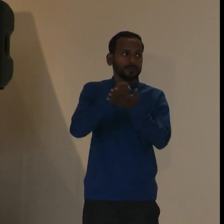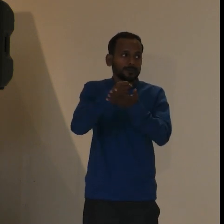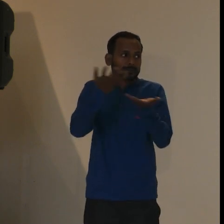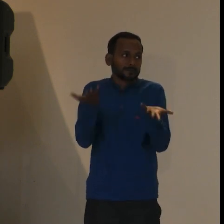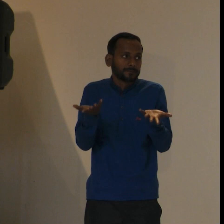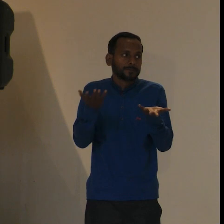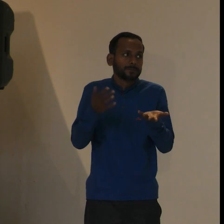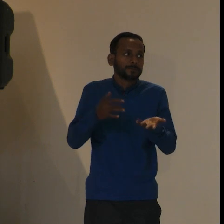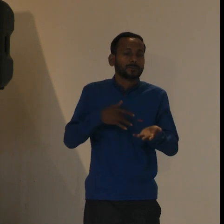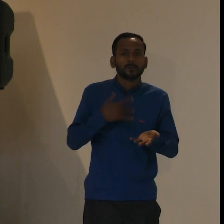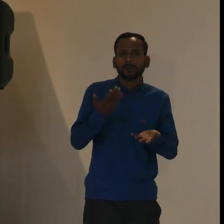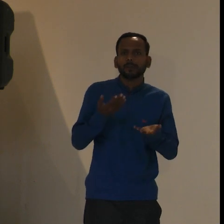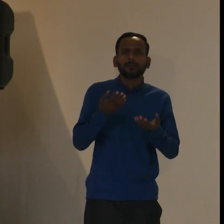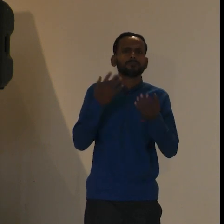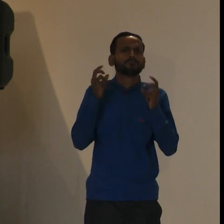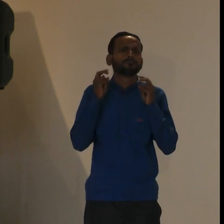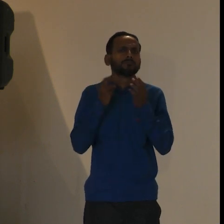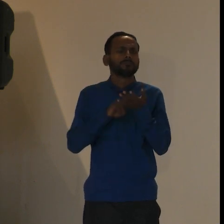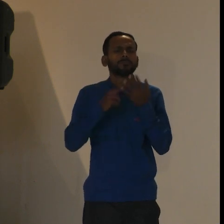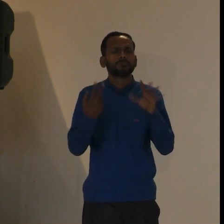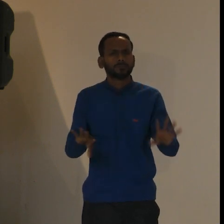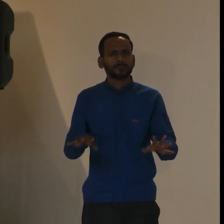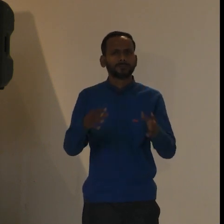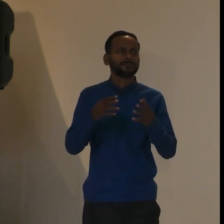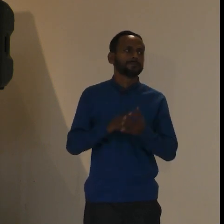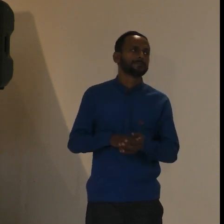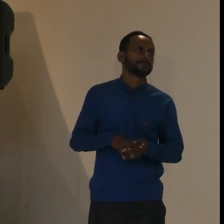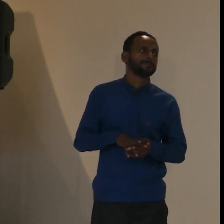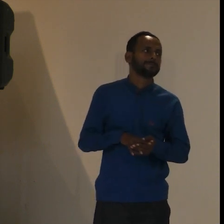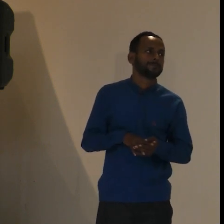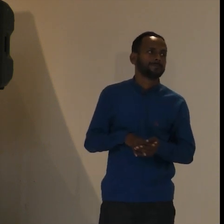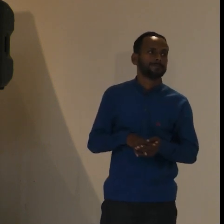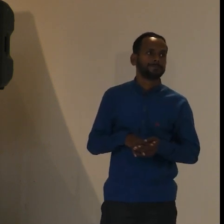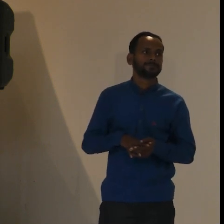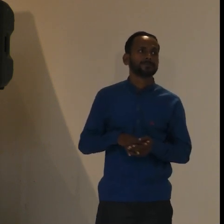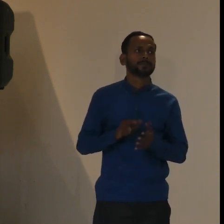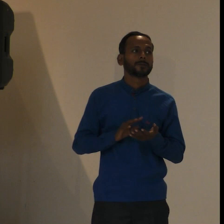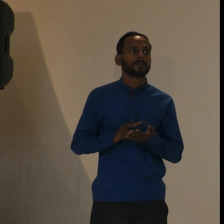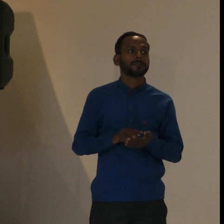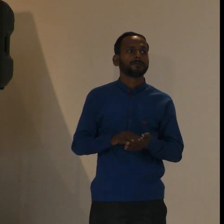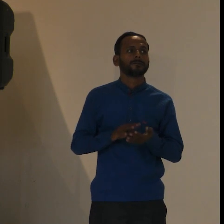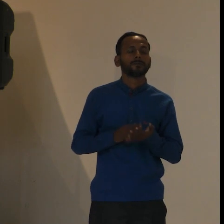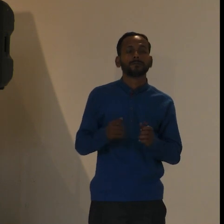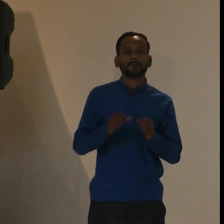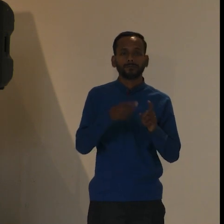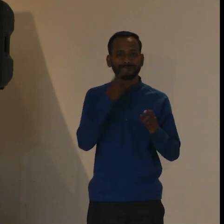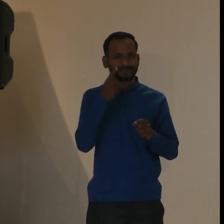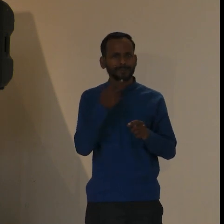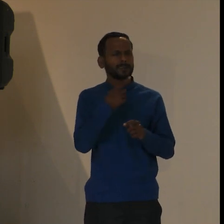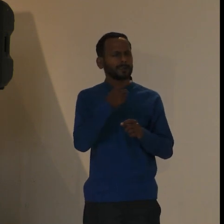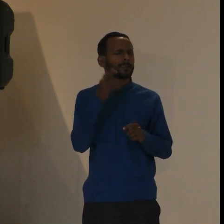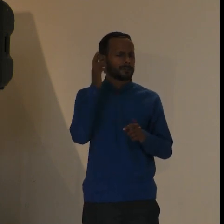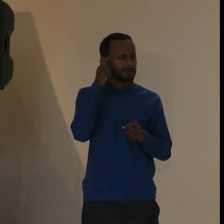which is it's very doable, but so if anyone's listening, yeah. But what about you all? I think, as you